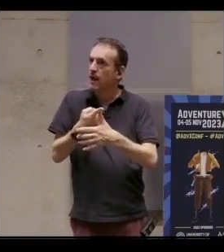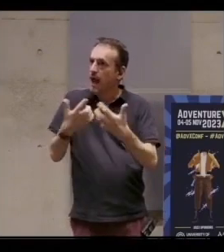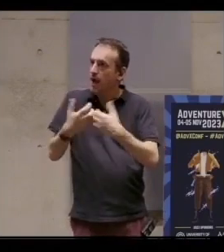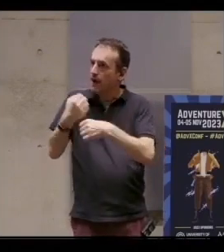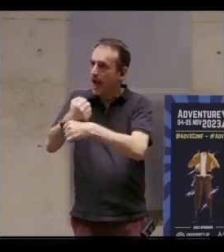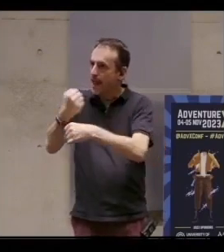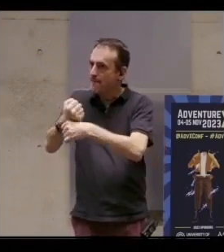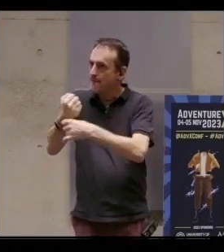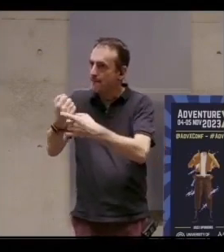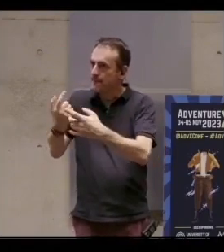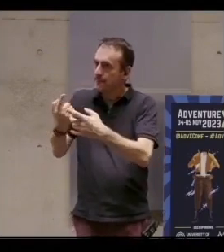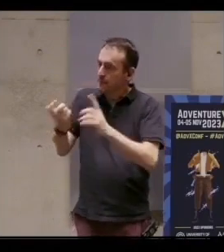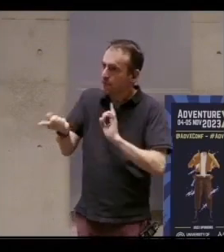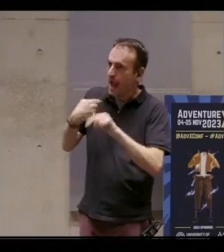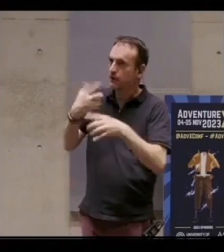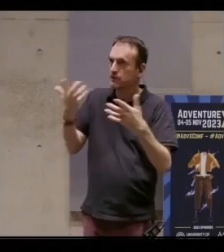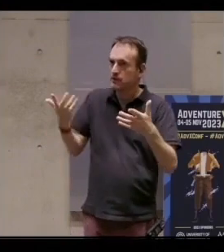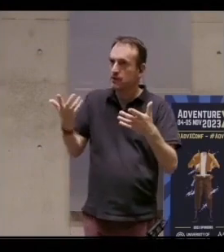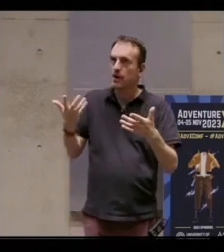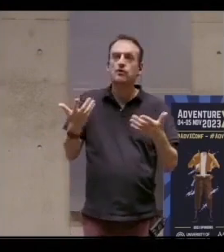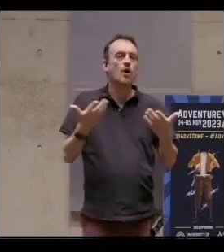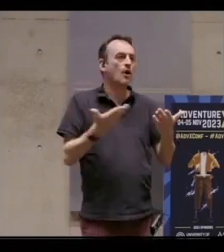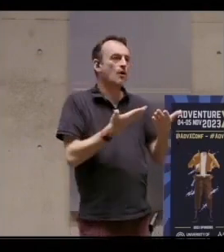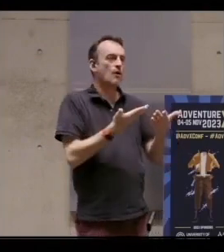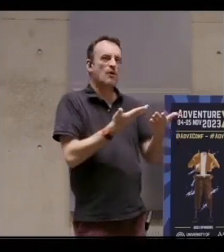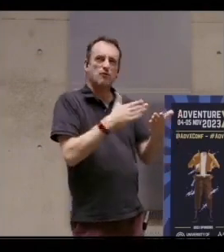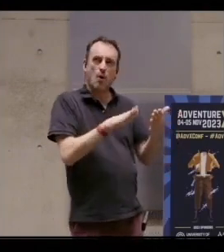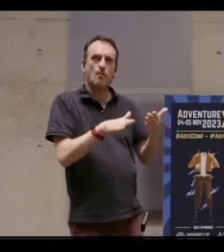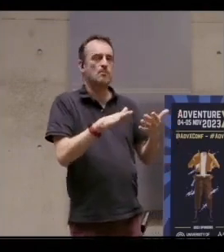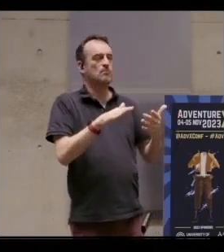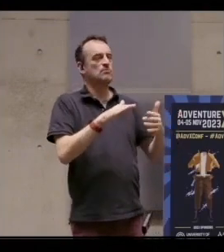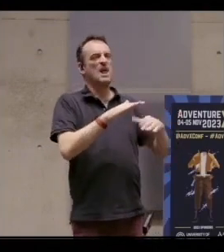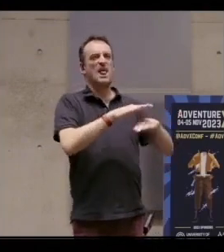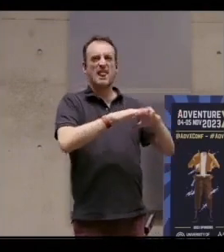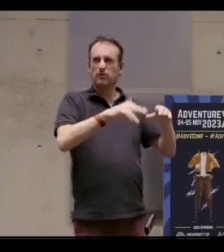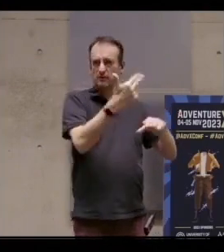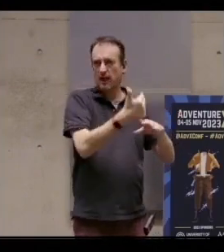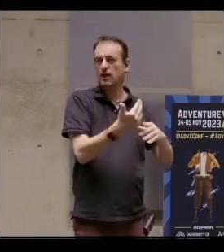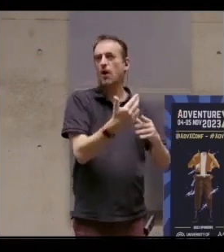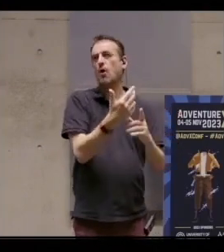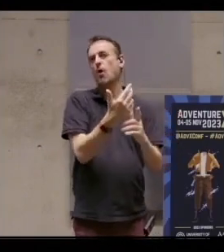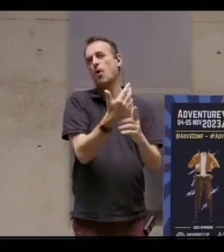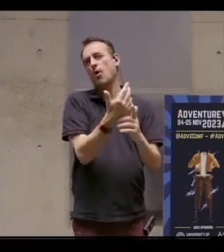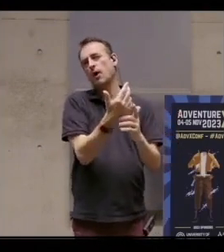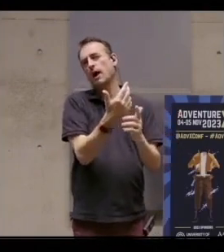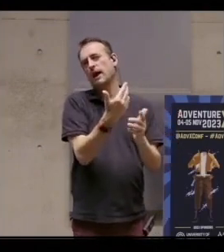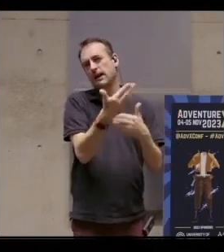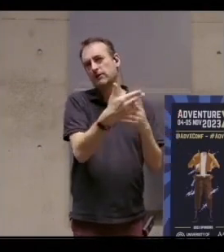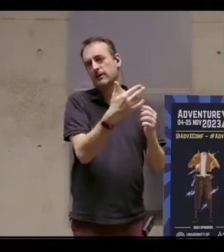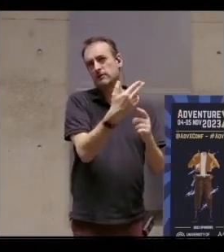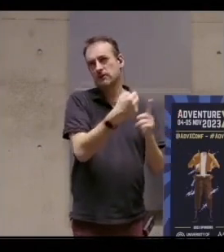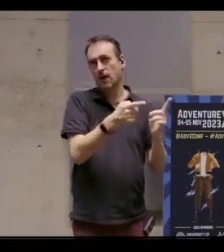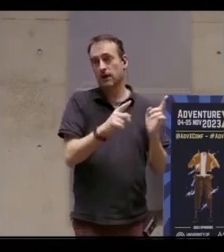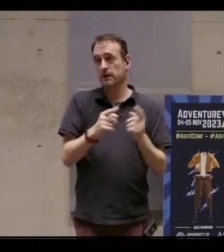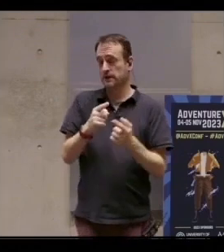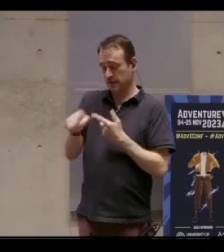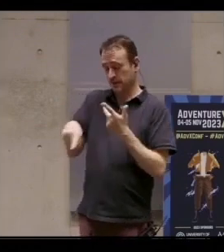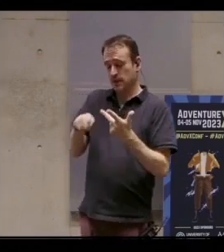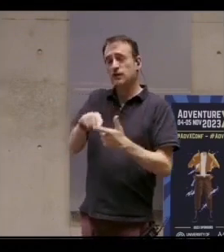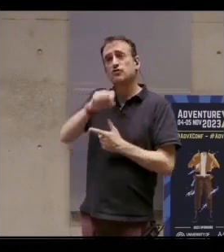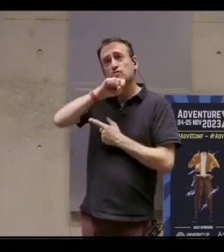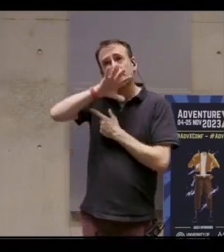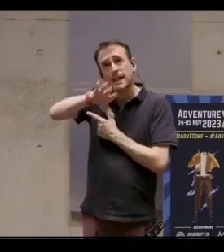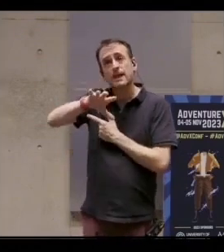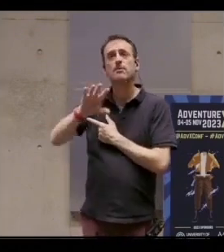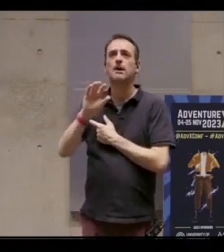triggered specifically by the level designer, narrative designer, whoever it is, they are systemic. Screams and shouts means anything that